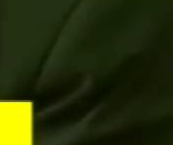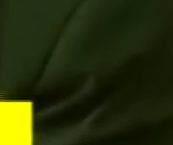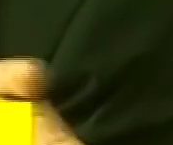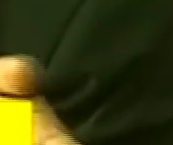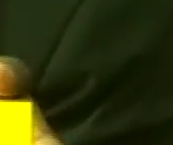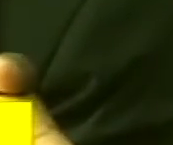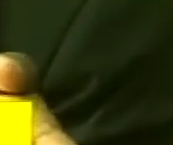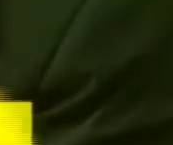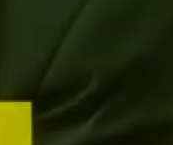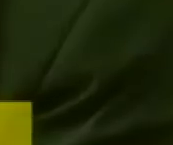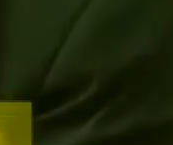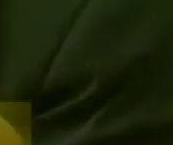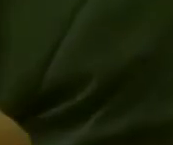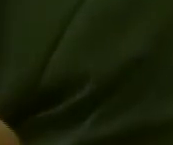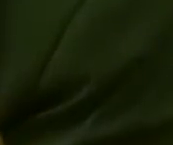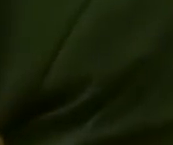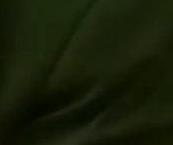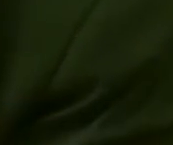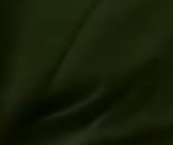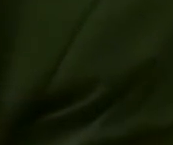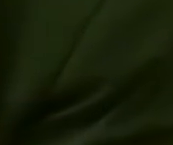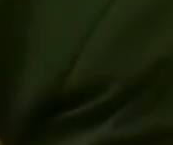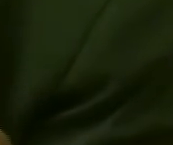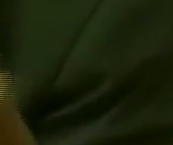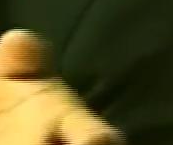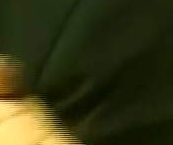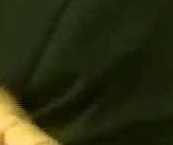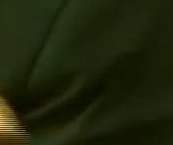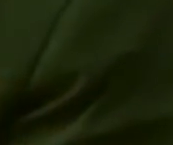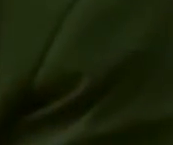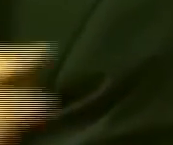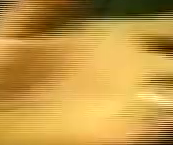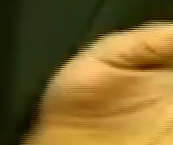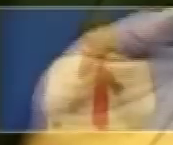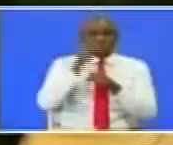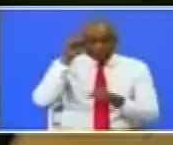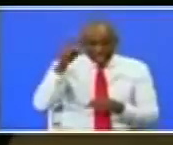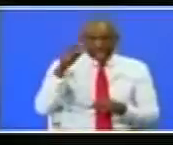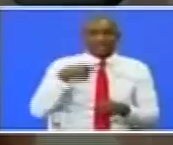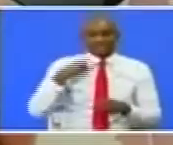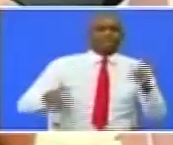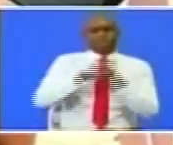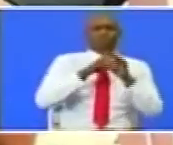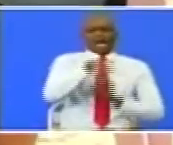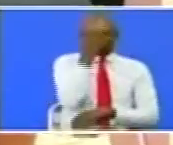pupils you have, the better. So you cannot just wake up one time and throw a child out.